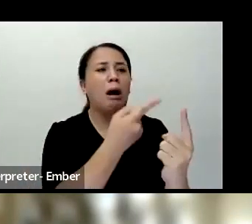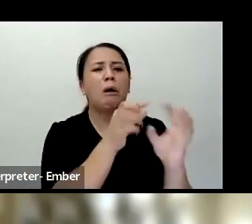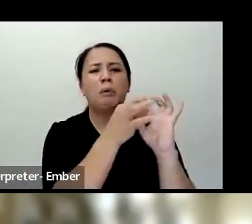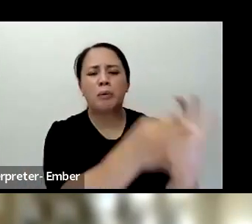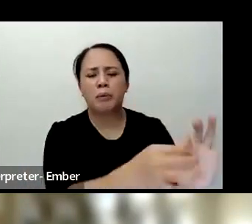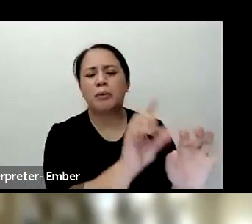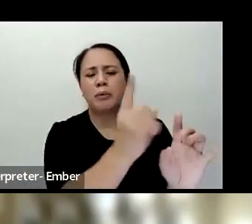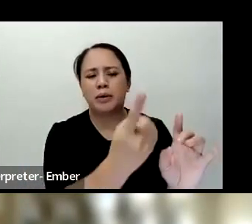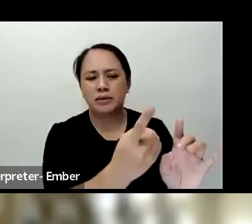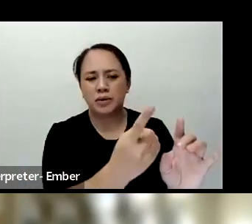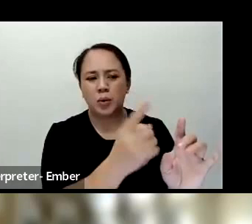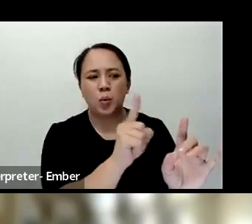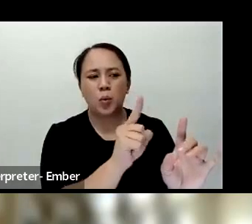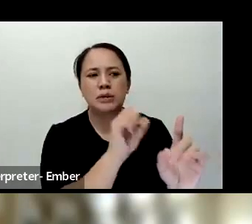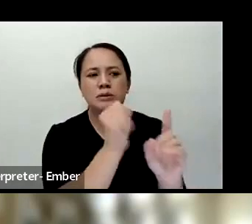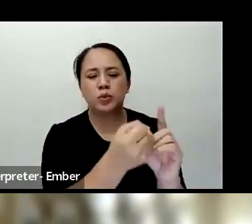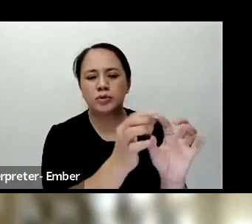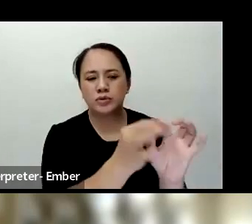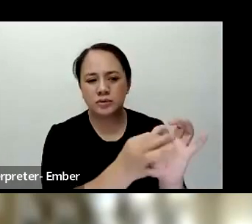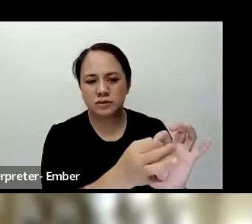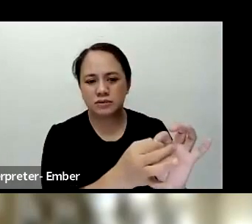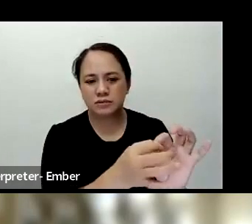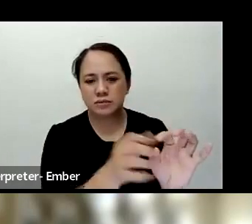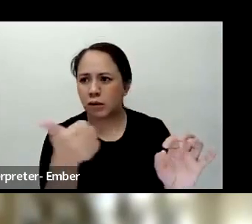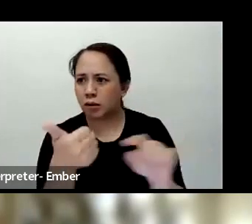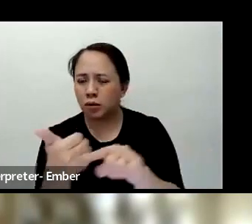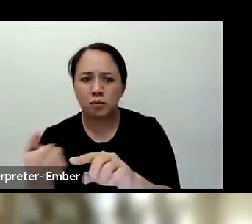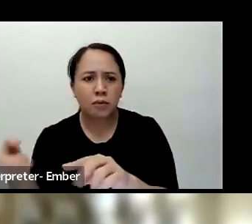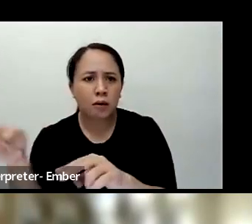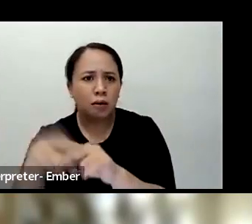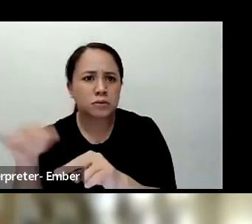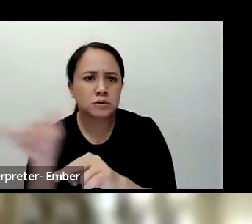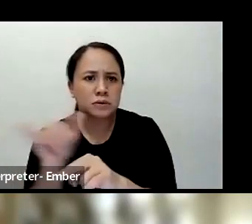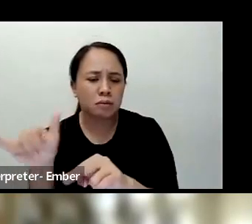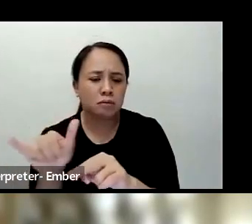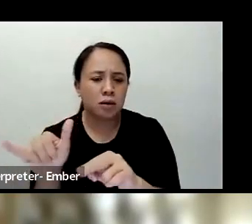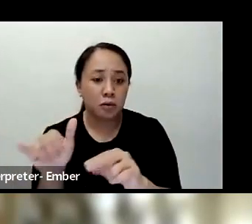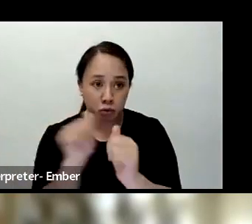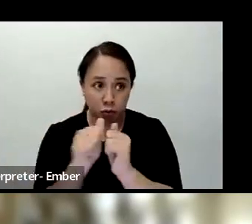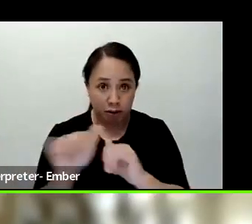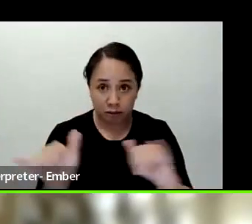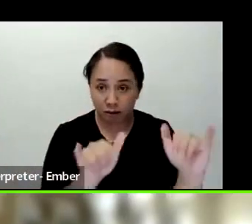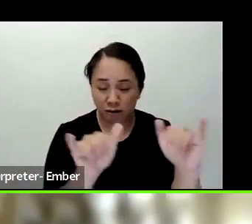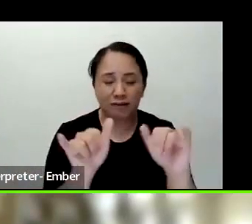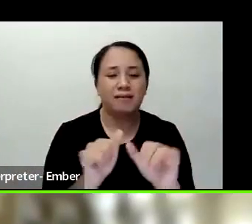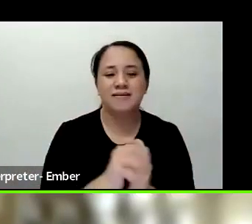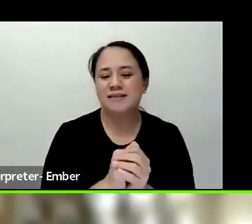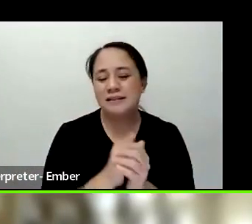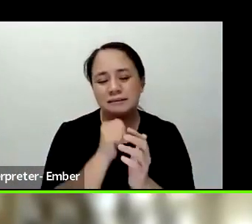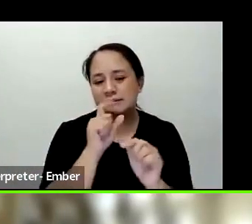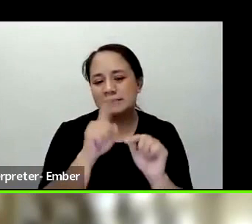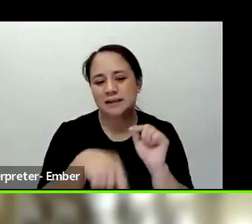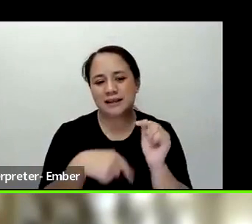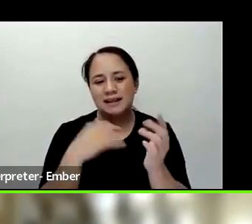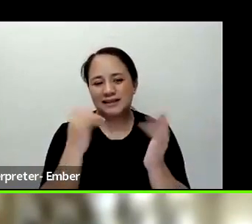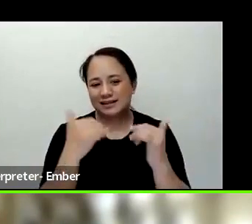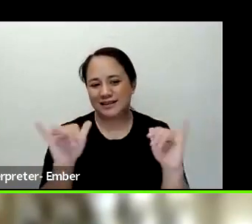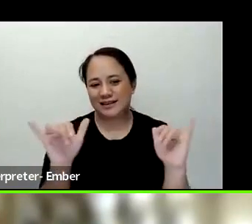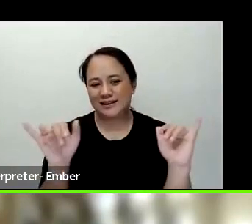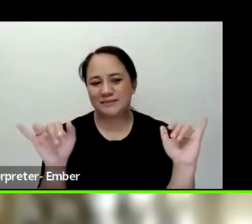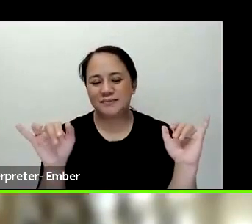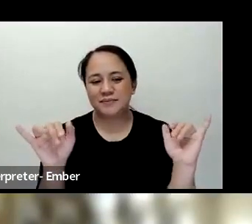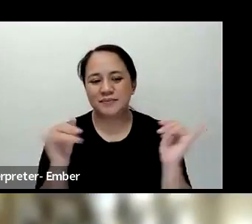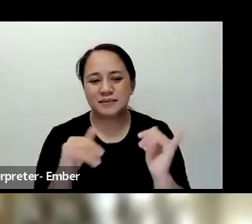one variable increases, the other also increases, but they are not necessarily linked. Okay? So parang ganun lang yung dapat